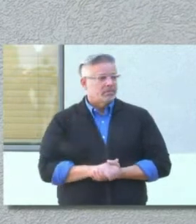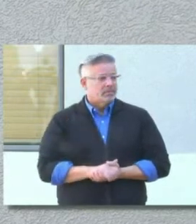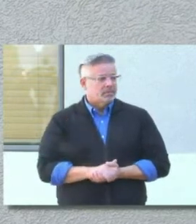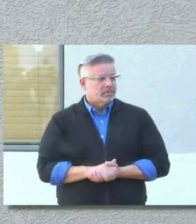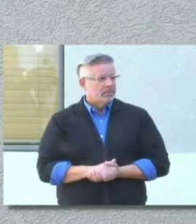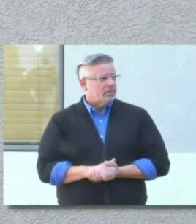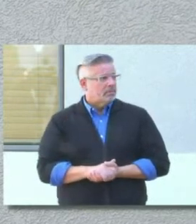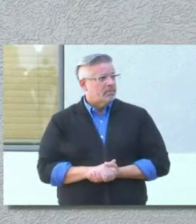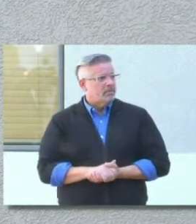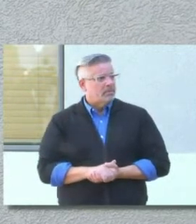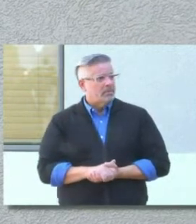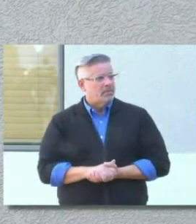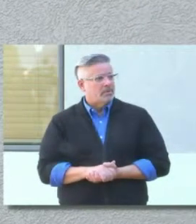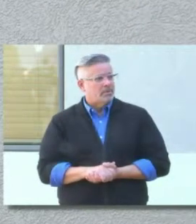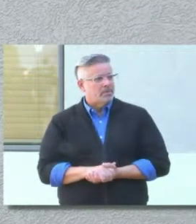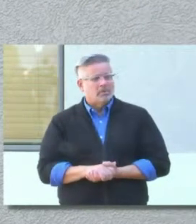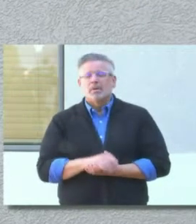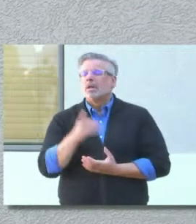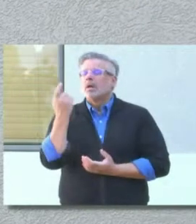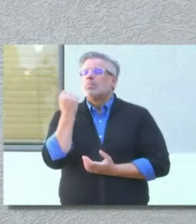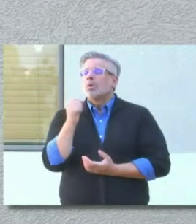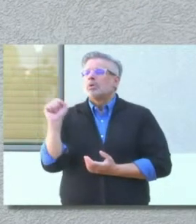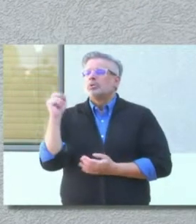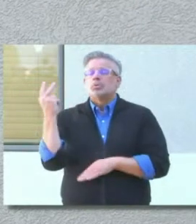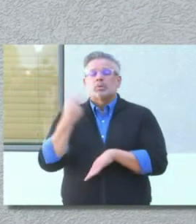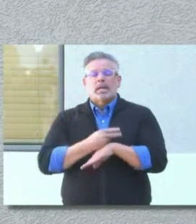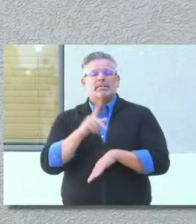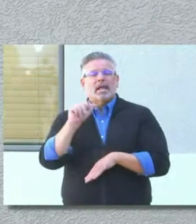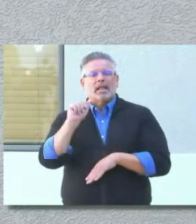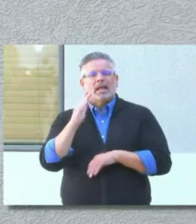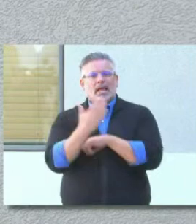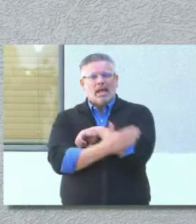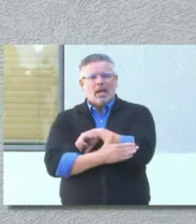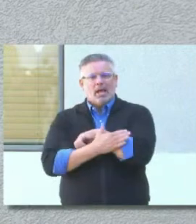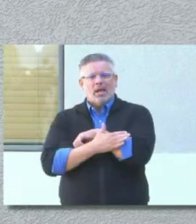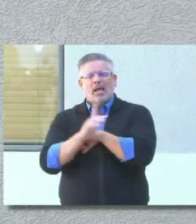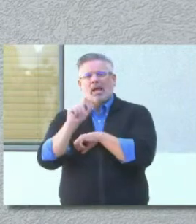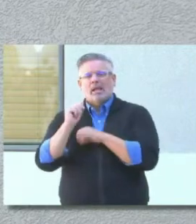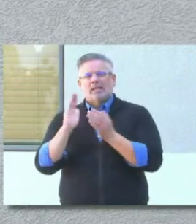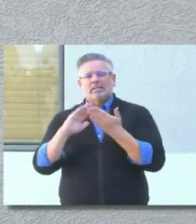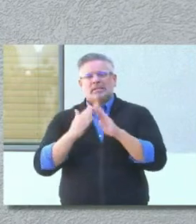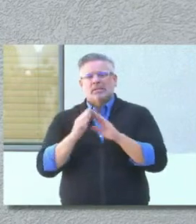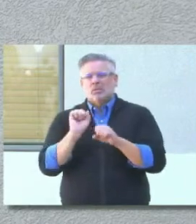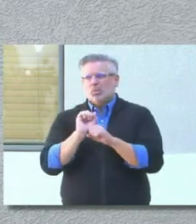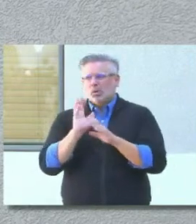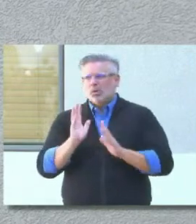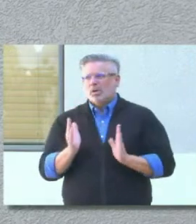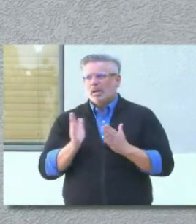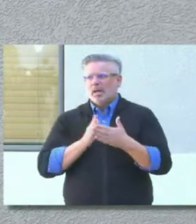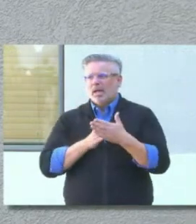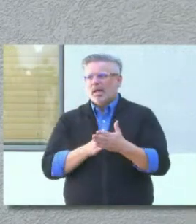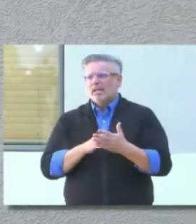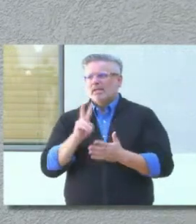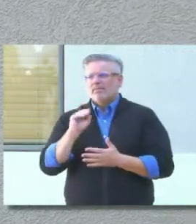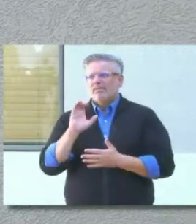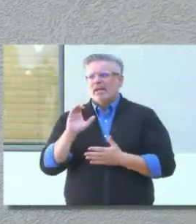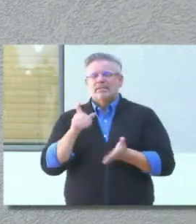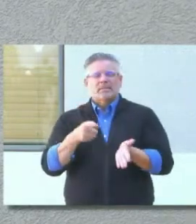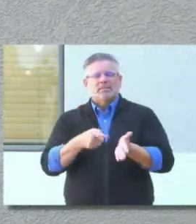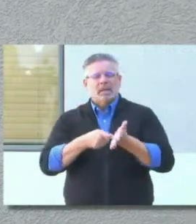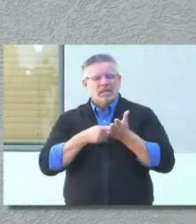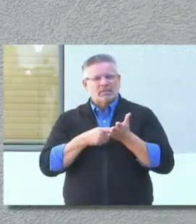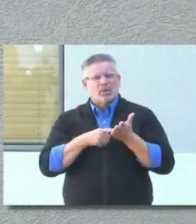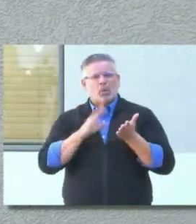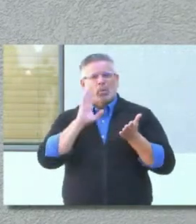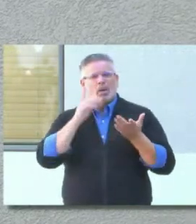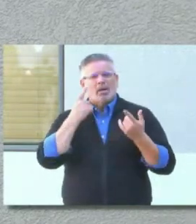There was a protest 2 days ago in LA of LA County, LA City workers against the vaccine mandates that